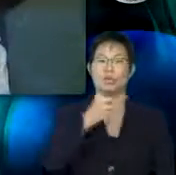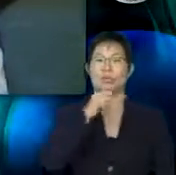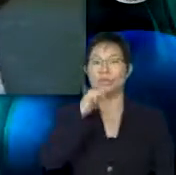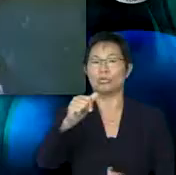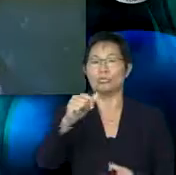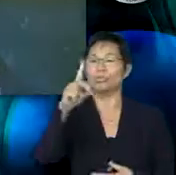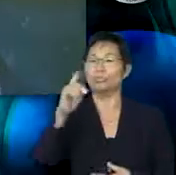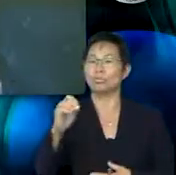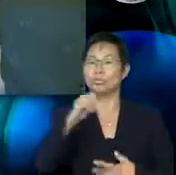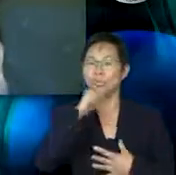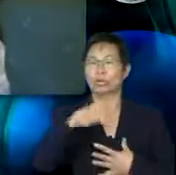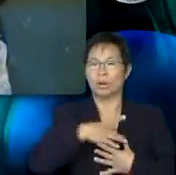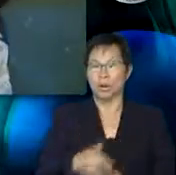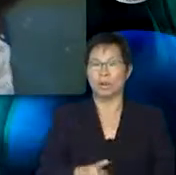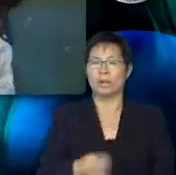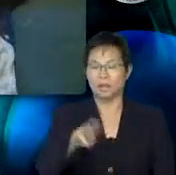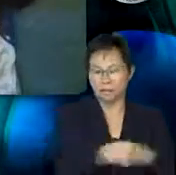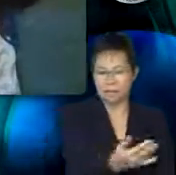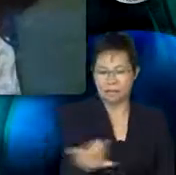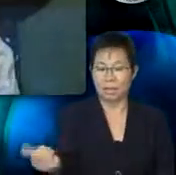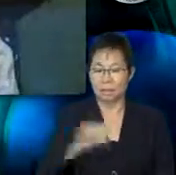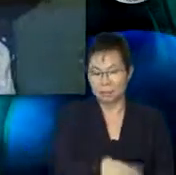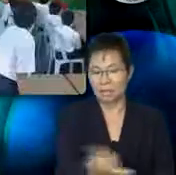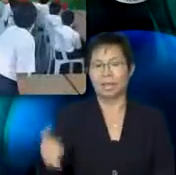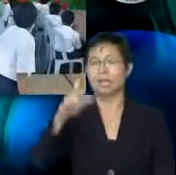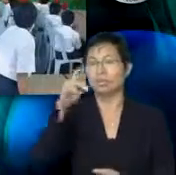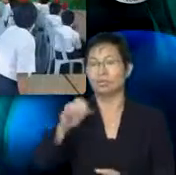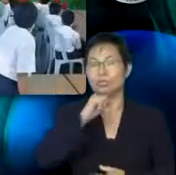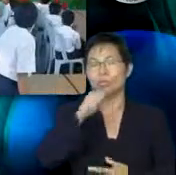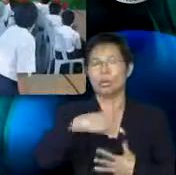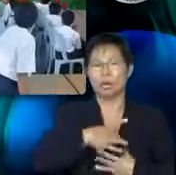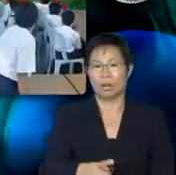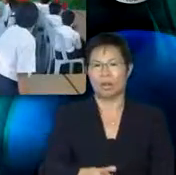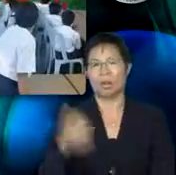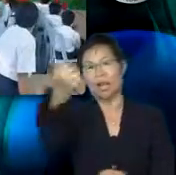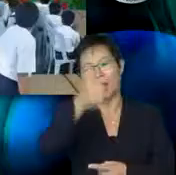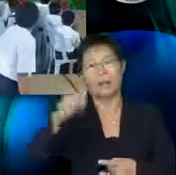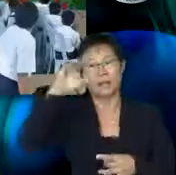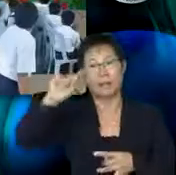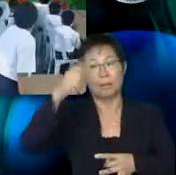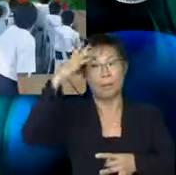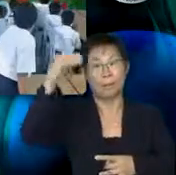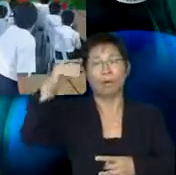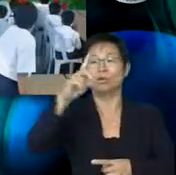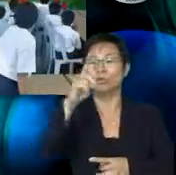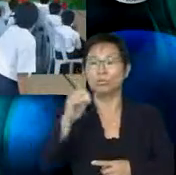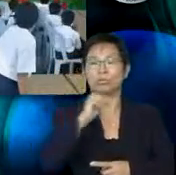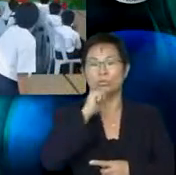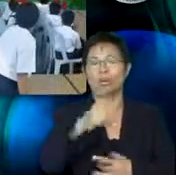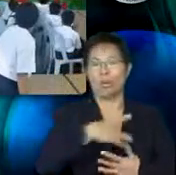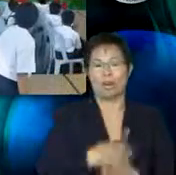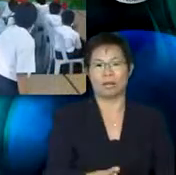do not like. They do not like. And the boys do